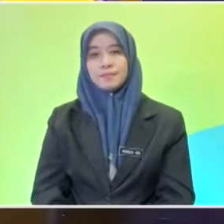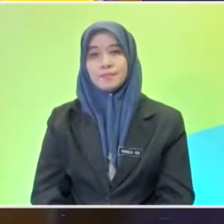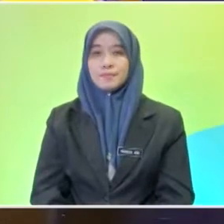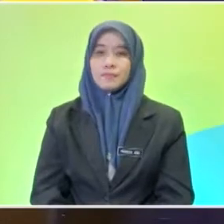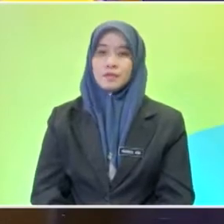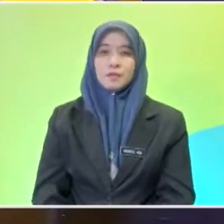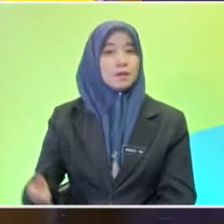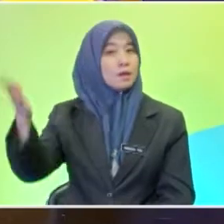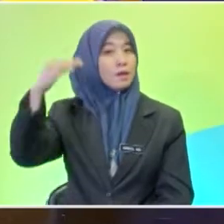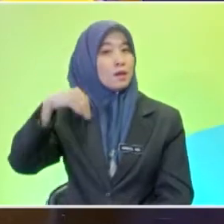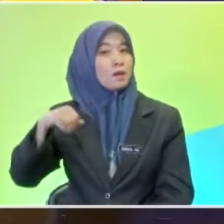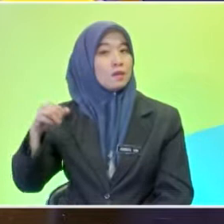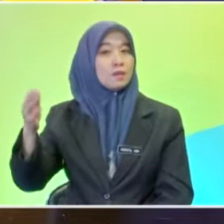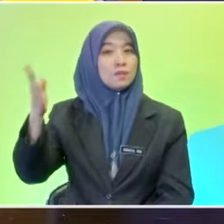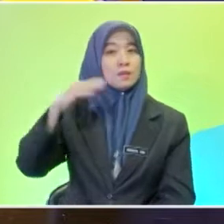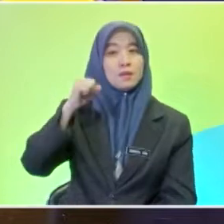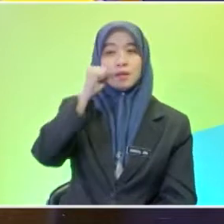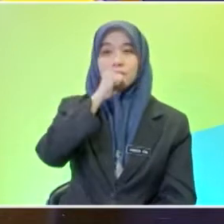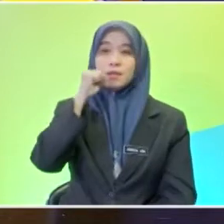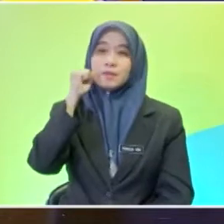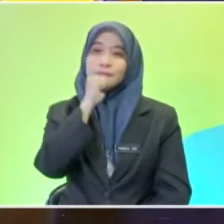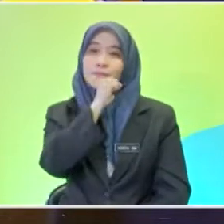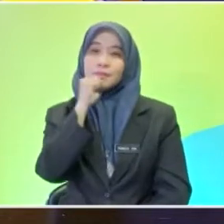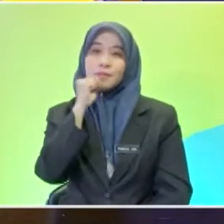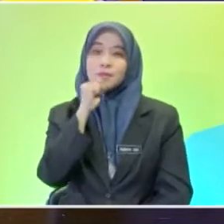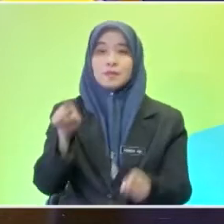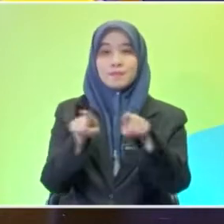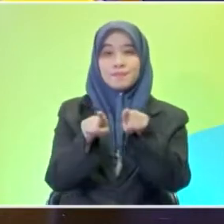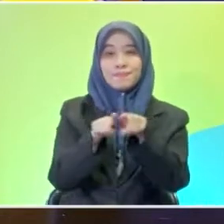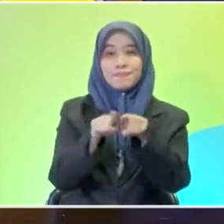Come on everyone, let's sing the hello song together.